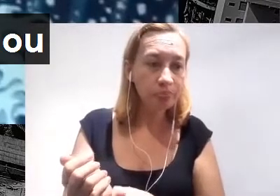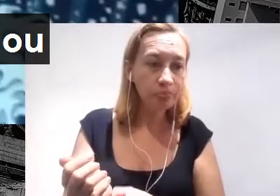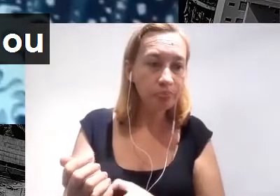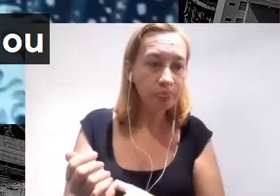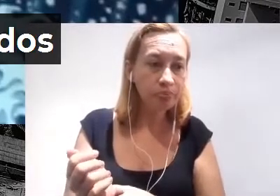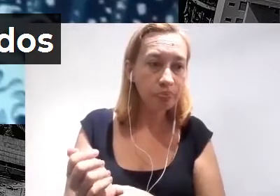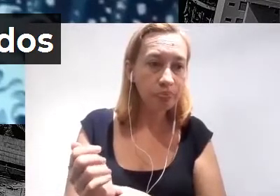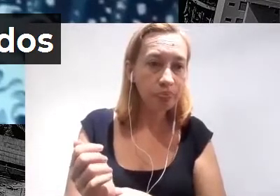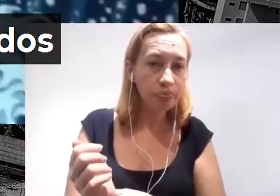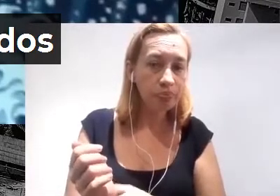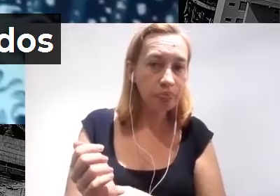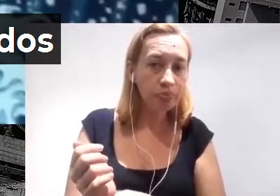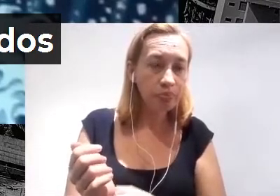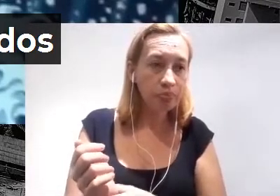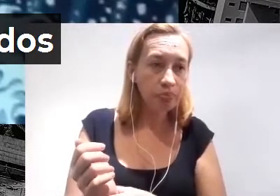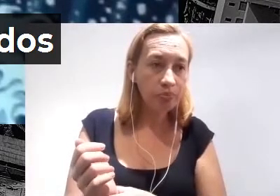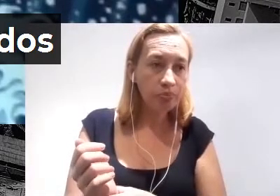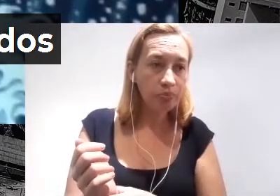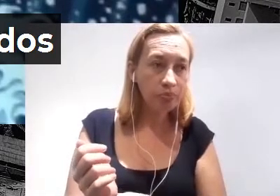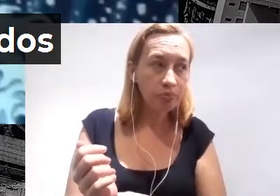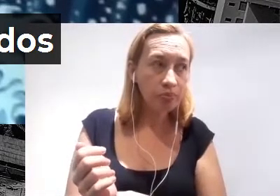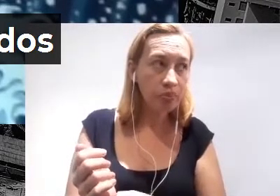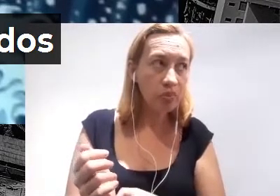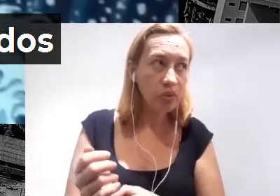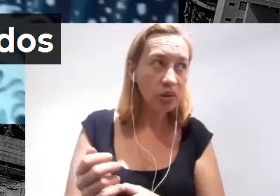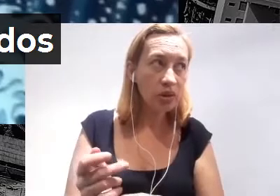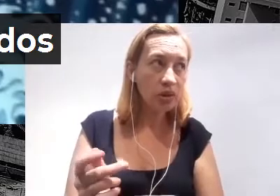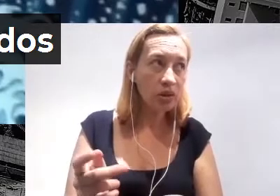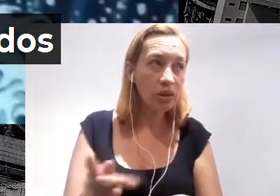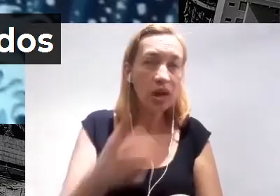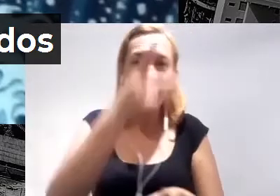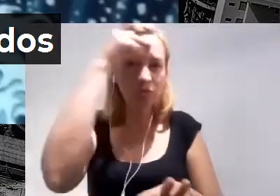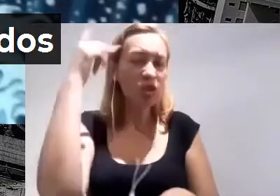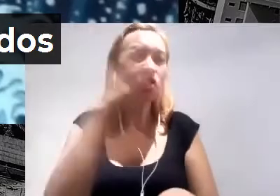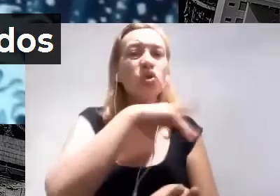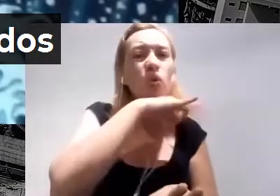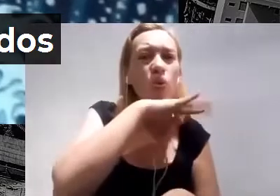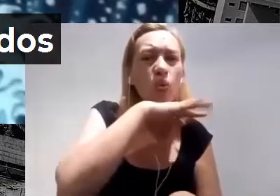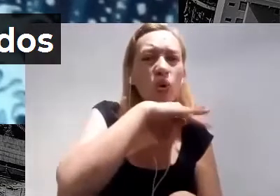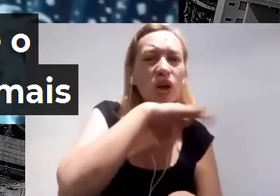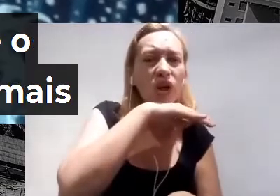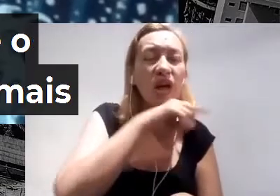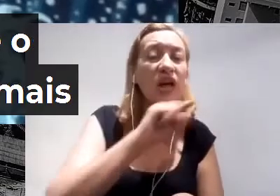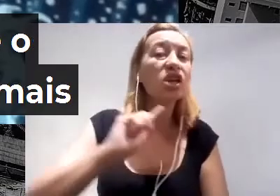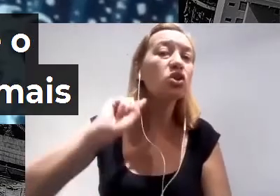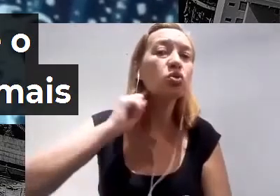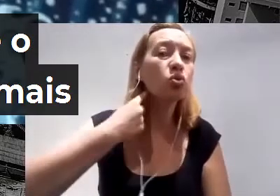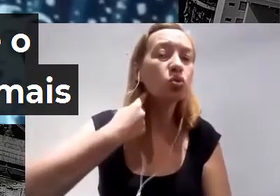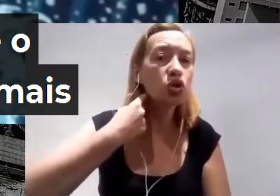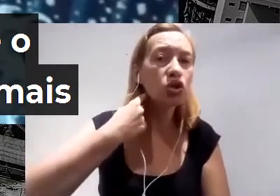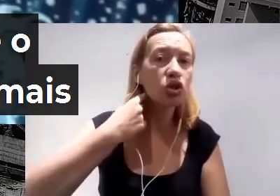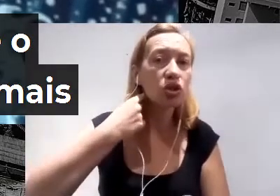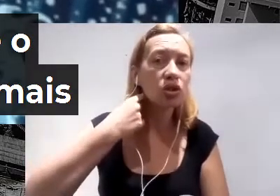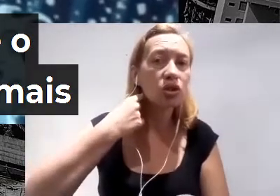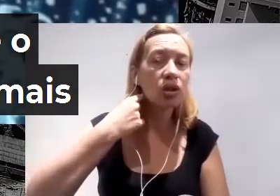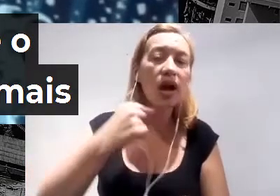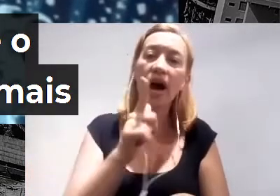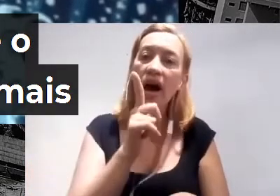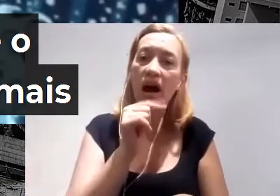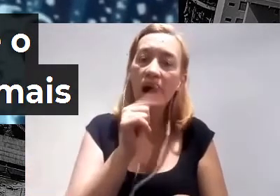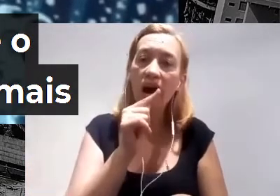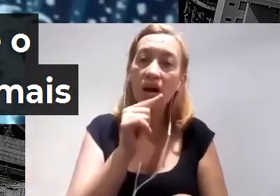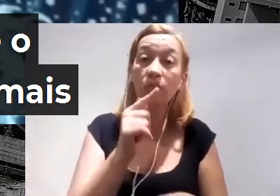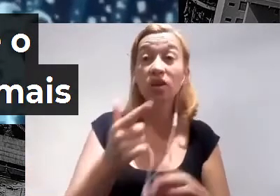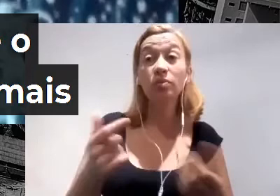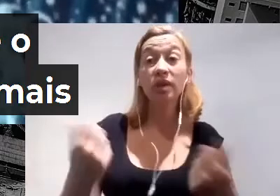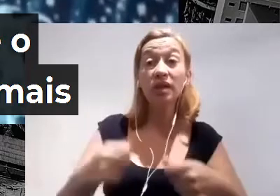basically a more holistic way of coming together across the stakeholder groups around a shared goal for the region. And you can only do that if you get far enough out